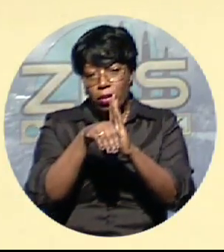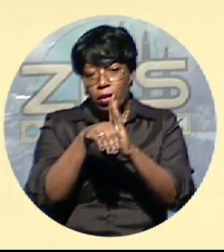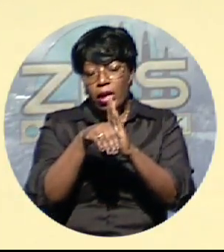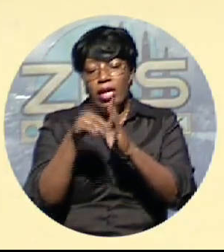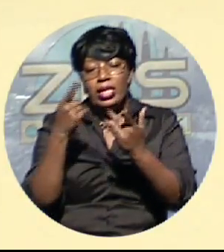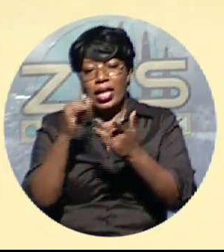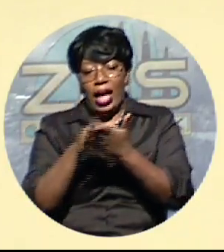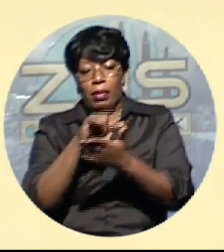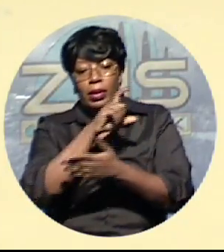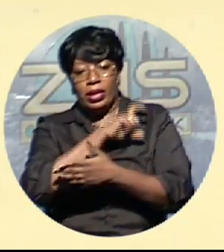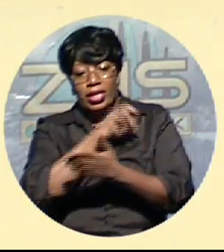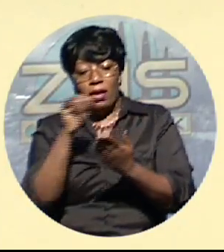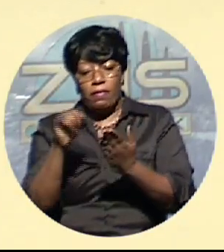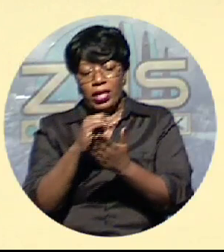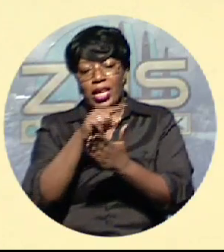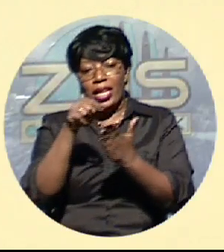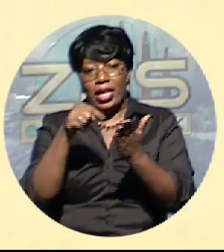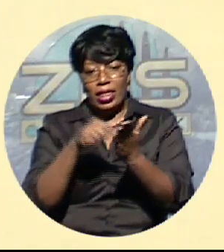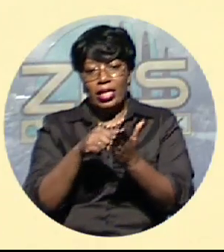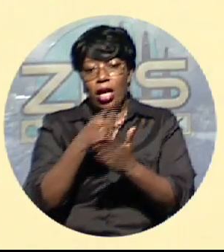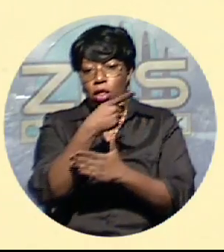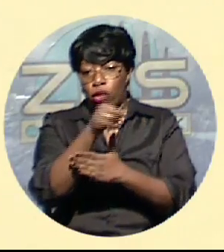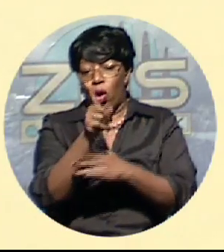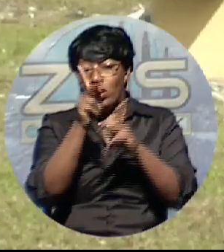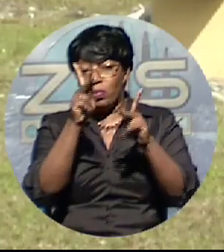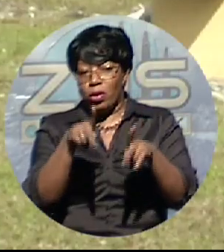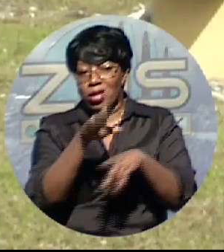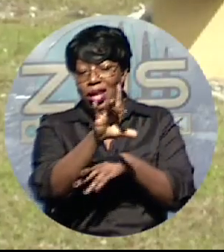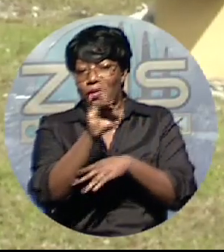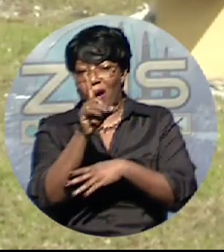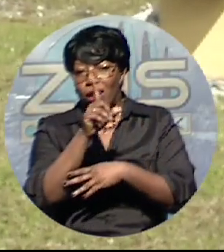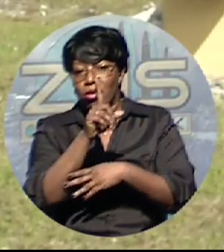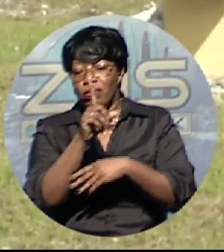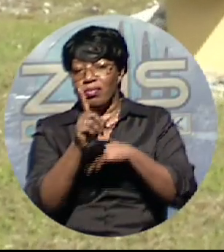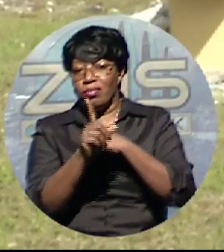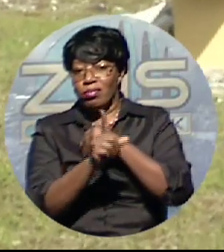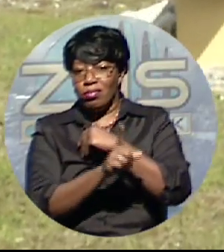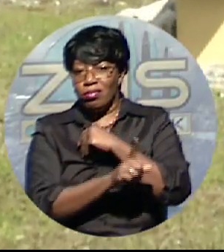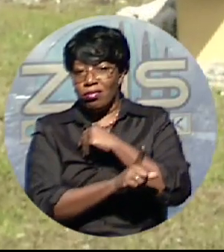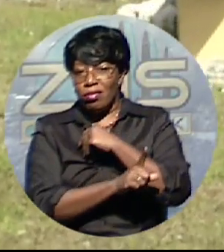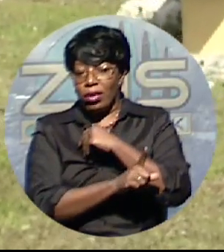actively investigating this matter, and those persons found guilty of purchasing the item